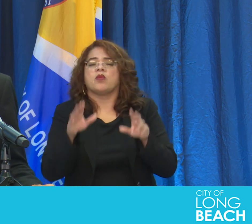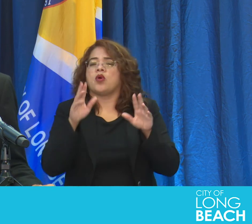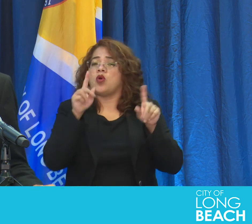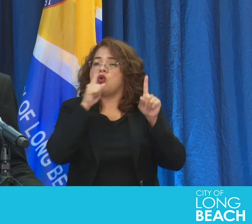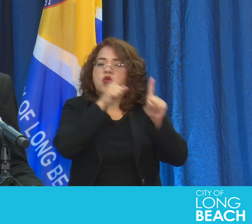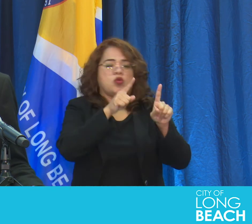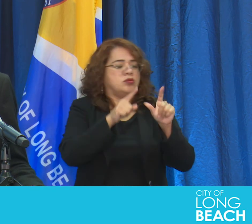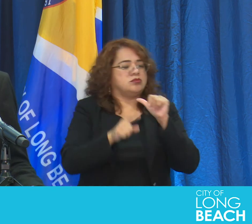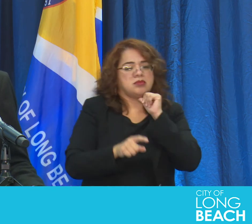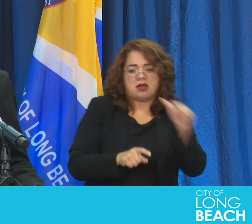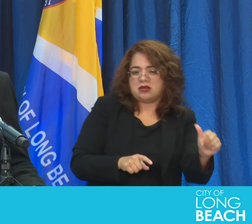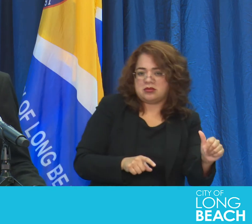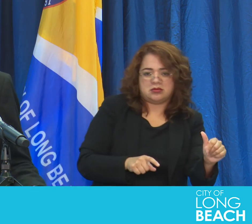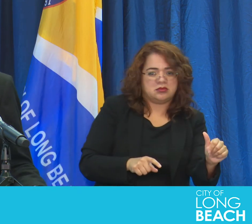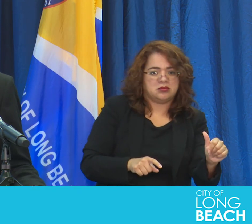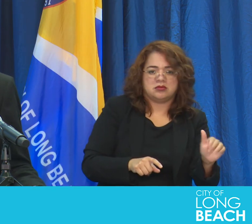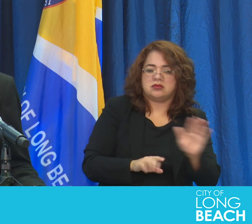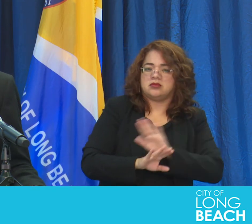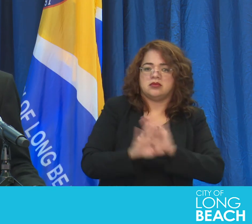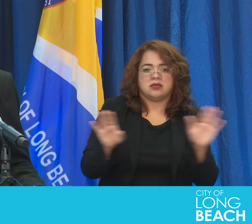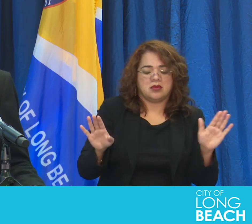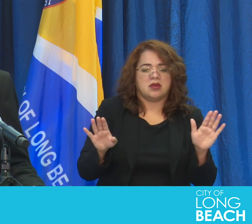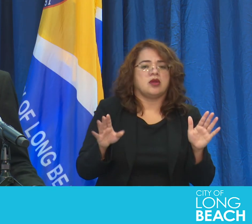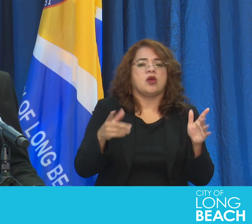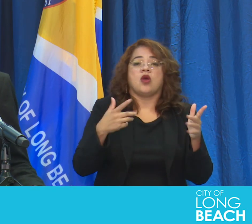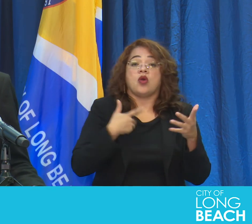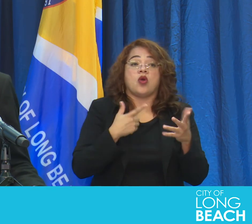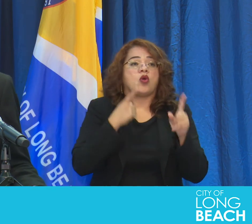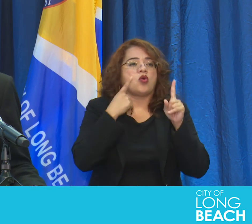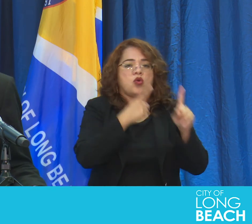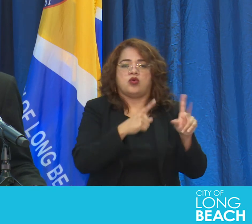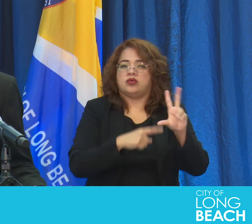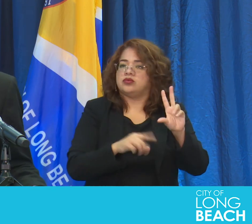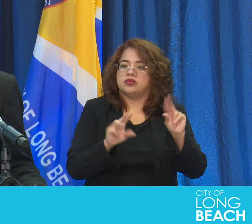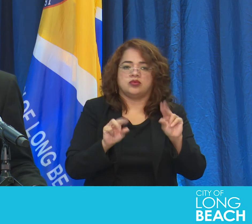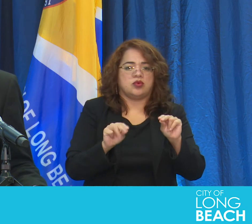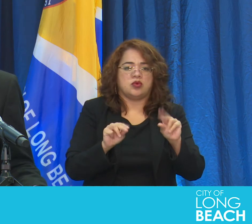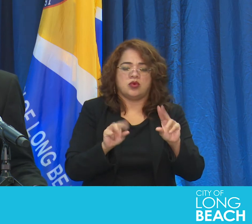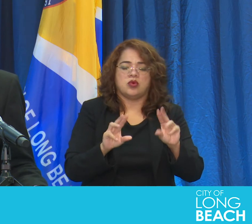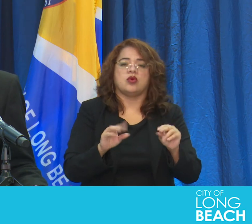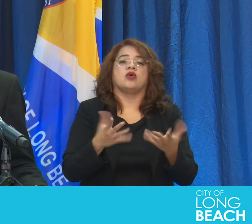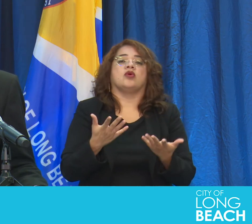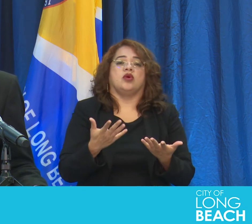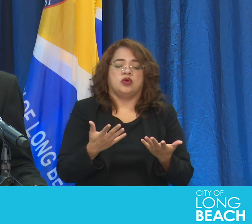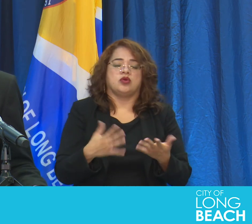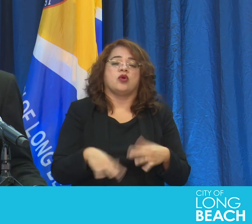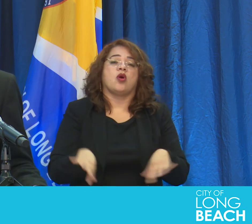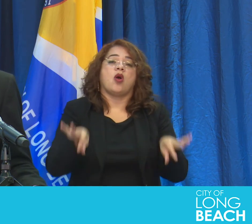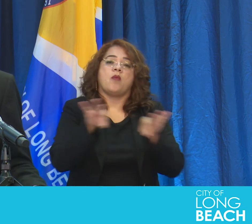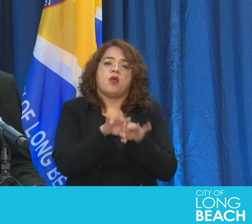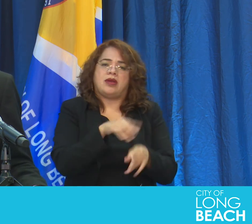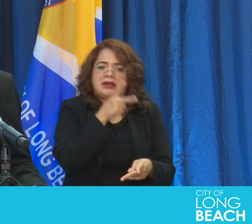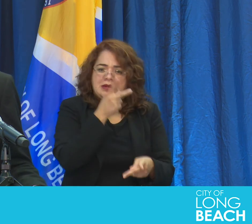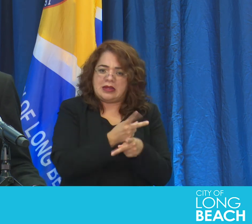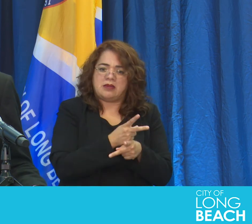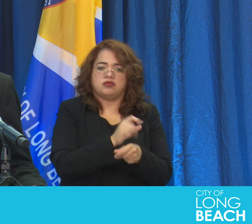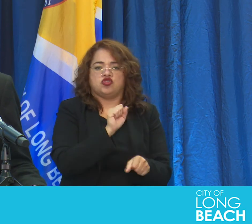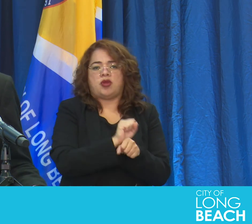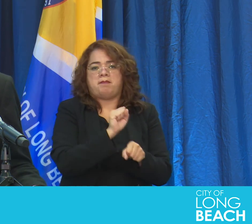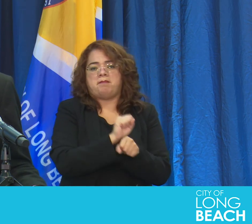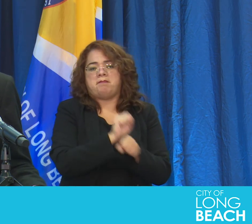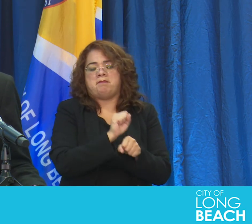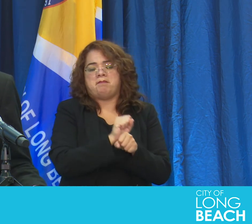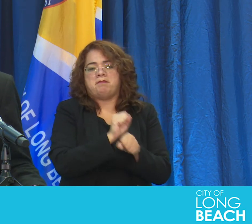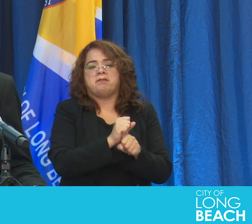also think it's highly likely that's not where we will end up. And so I think our job, we want to make sure that every person that